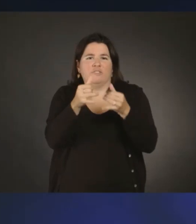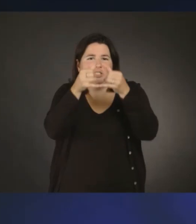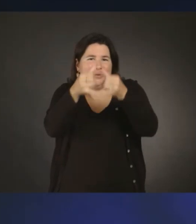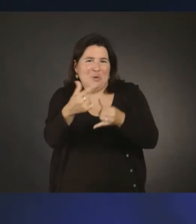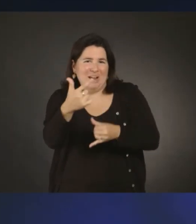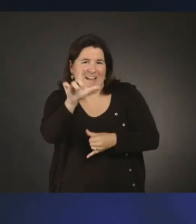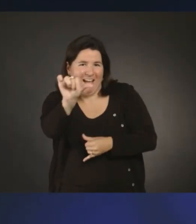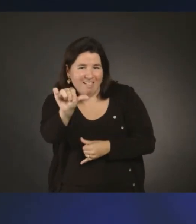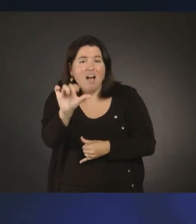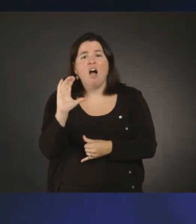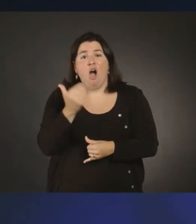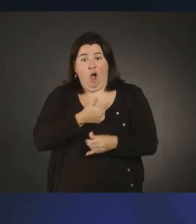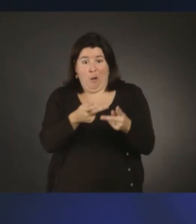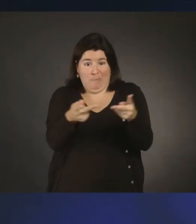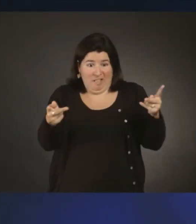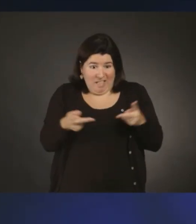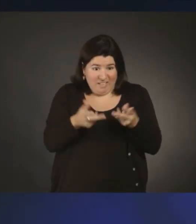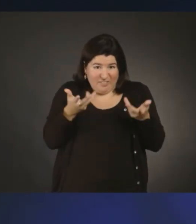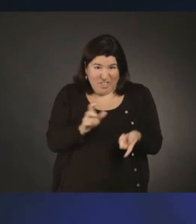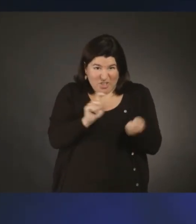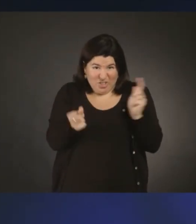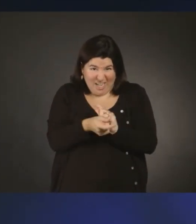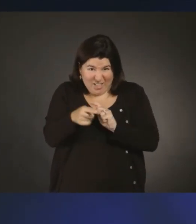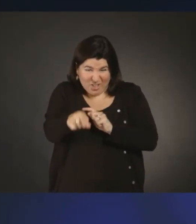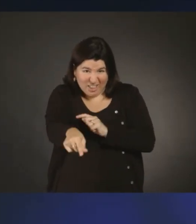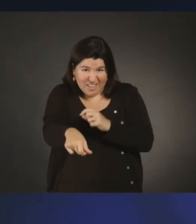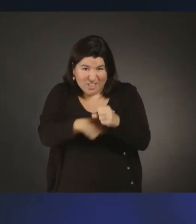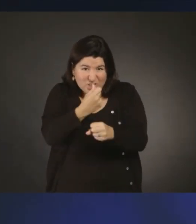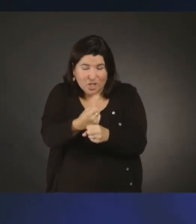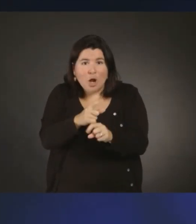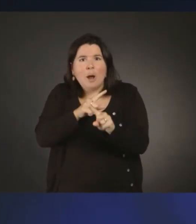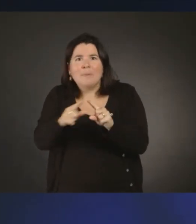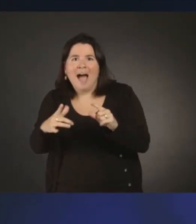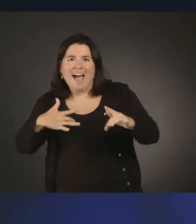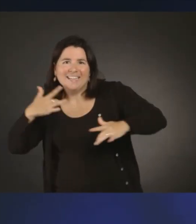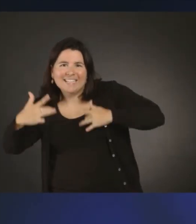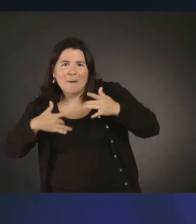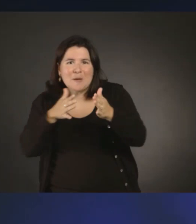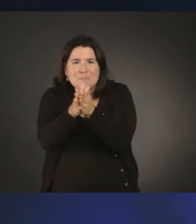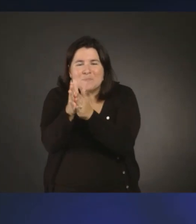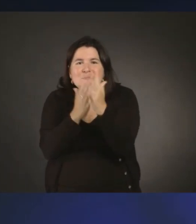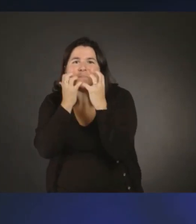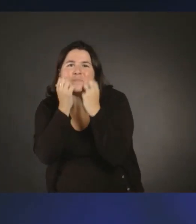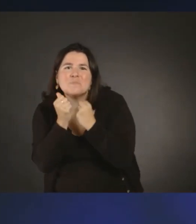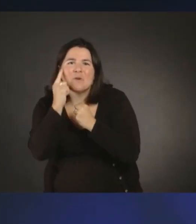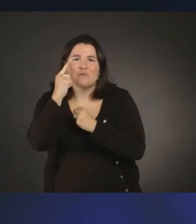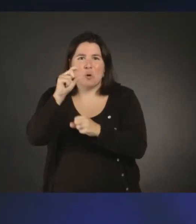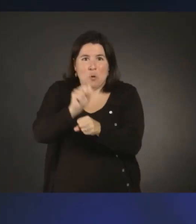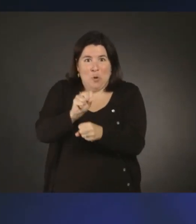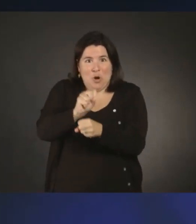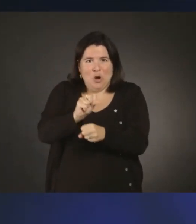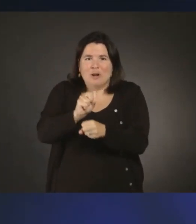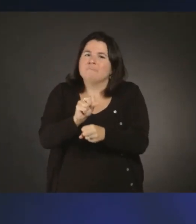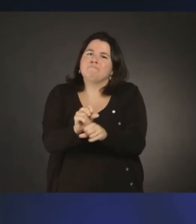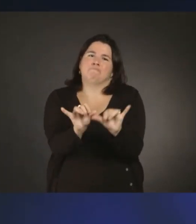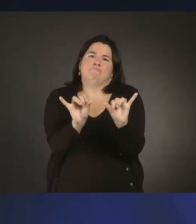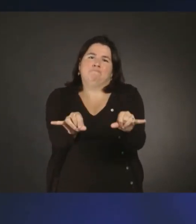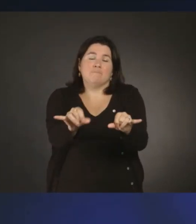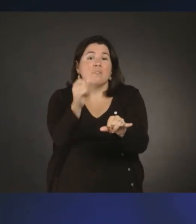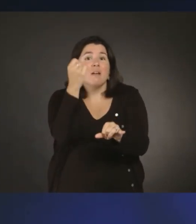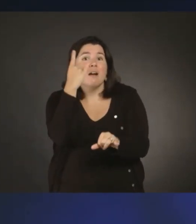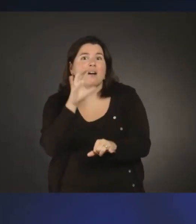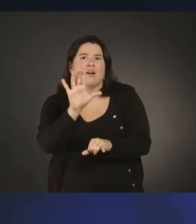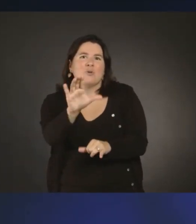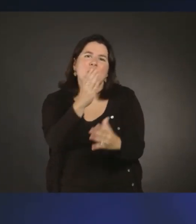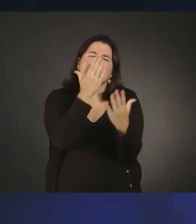bit this year. Our excitement and passion for the work that we do has not, nor has our gratitude for each of you